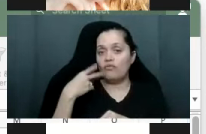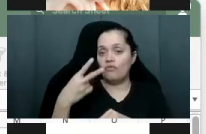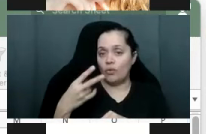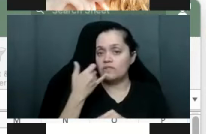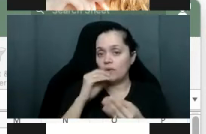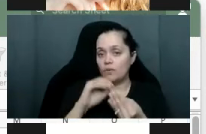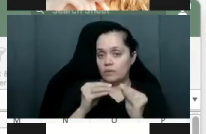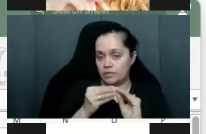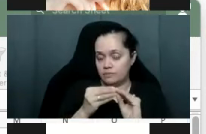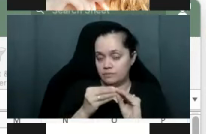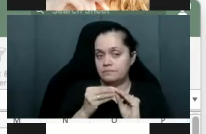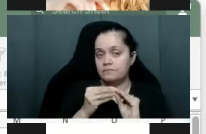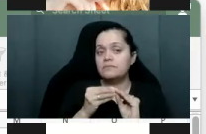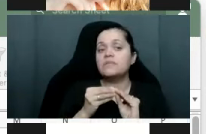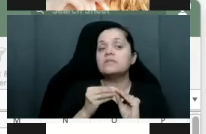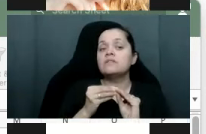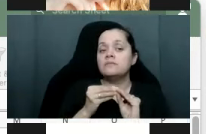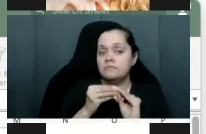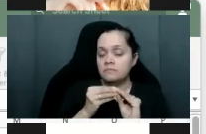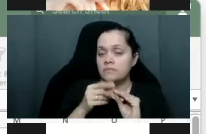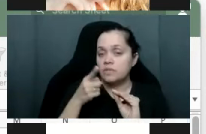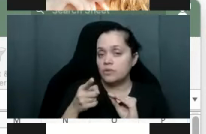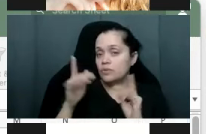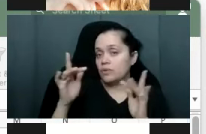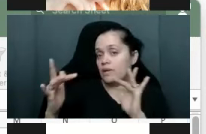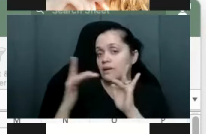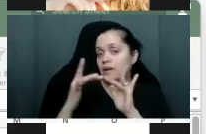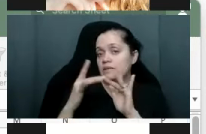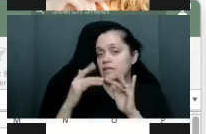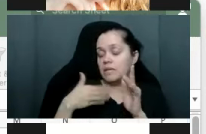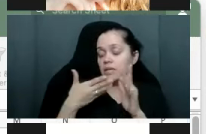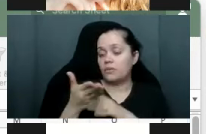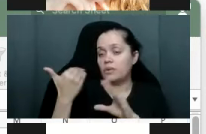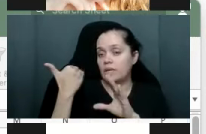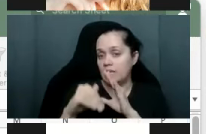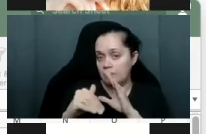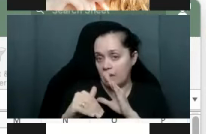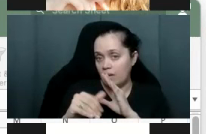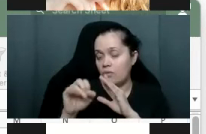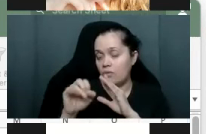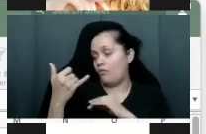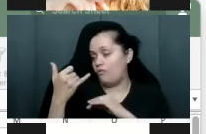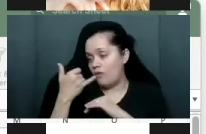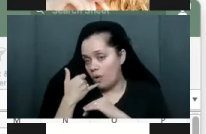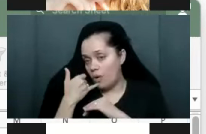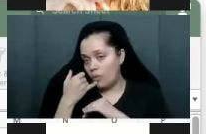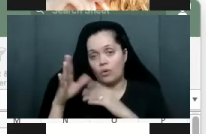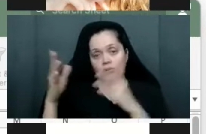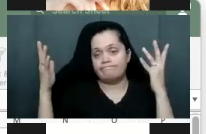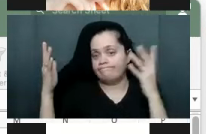number. So you can reach out to me through email or phone or whatever.